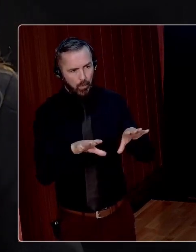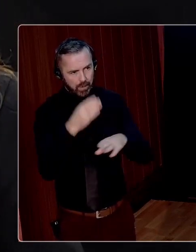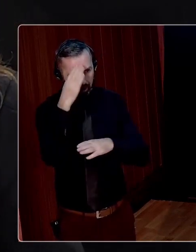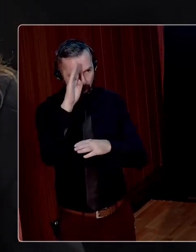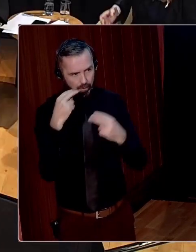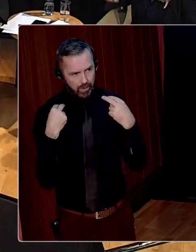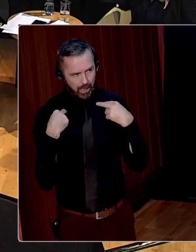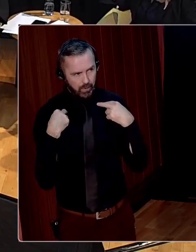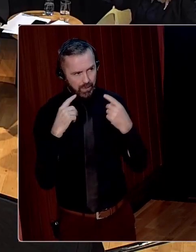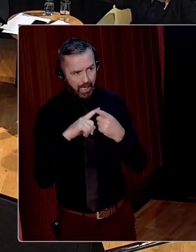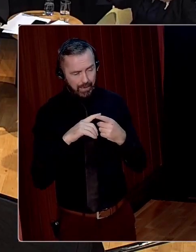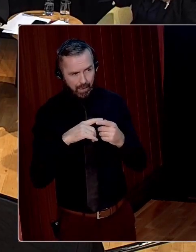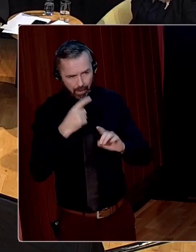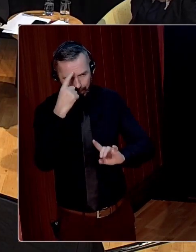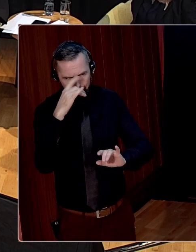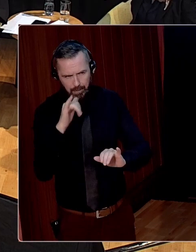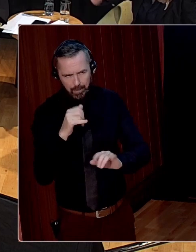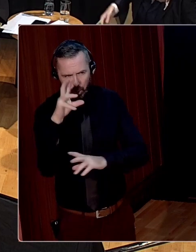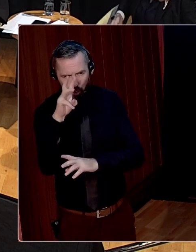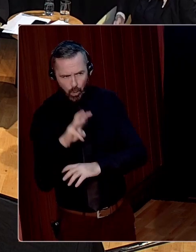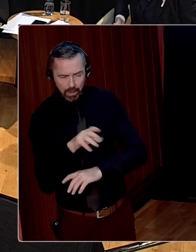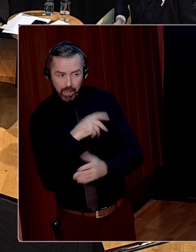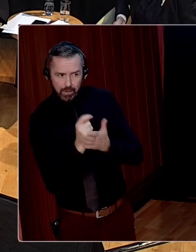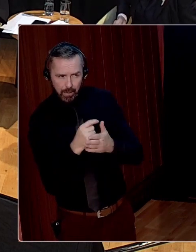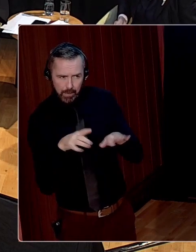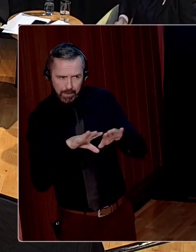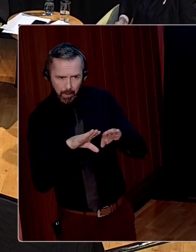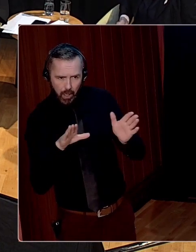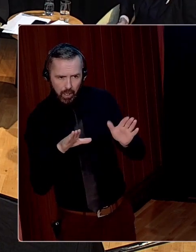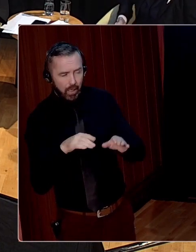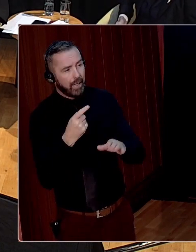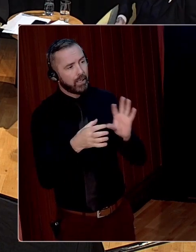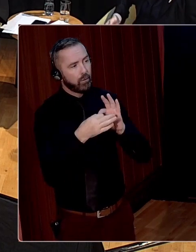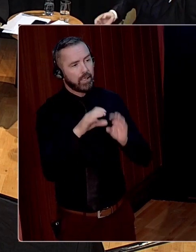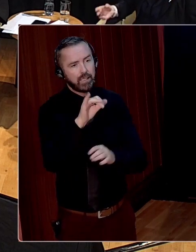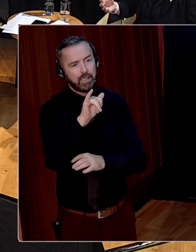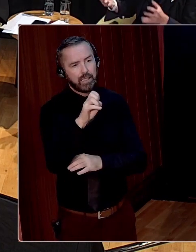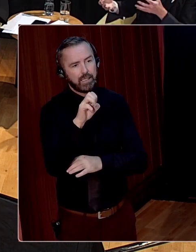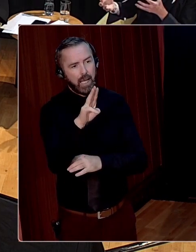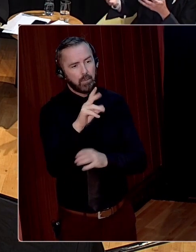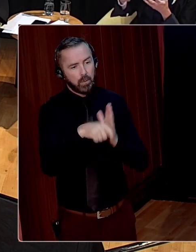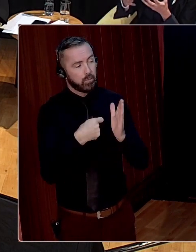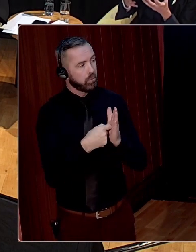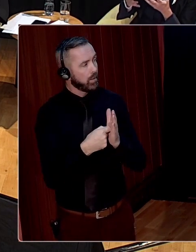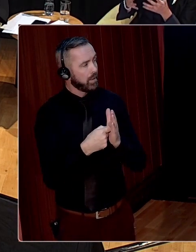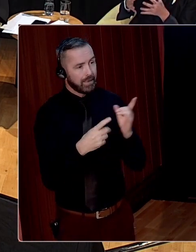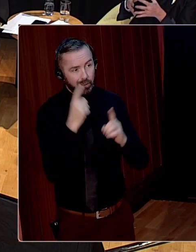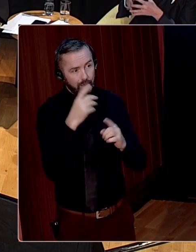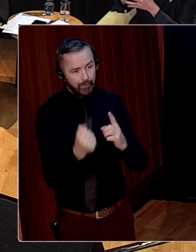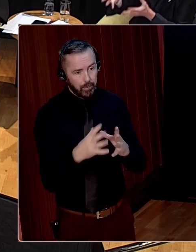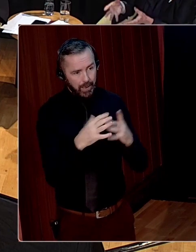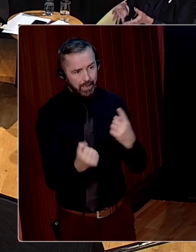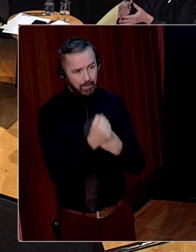publishing the Irish language and maybe in Welsh at the time? And I know that this relates to the Yelp project. And perhaps do you see that there was an